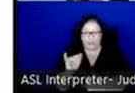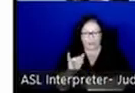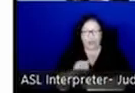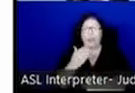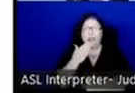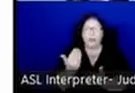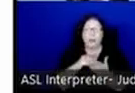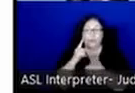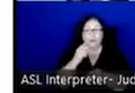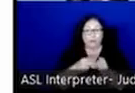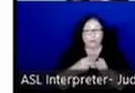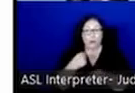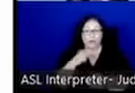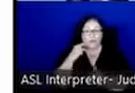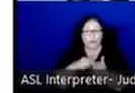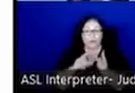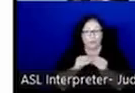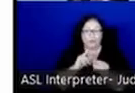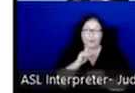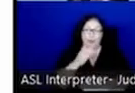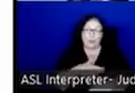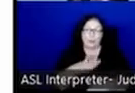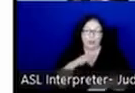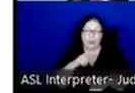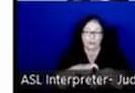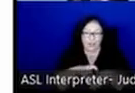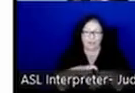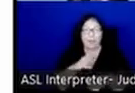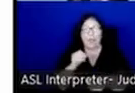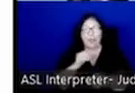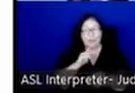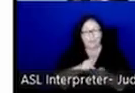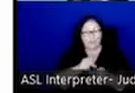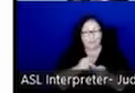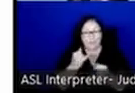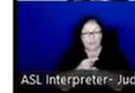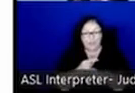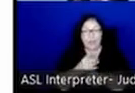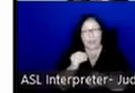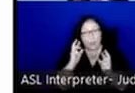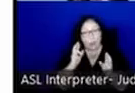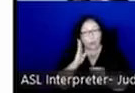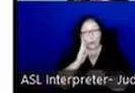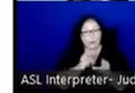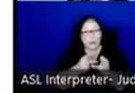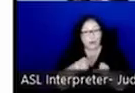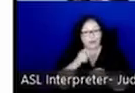and participation today, and we hope you'll join us for other upcoming NCSC events. Thank you so much.